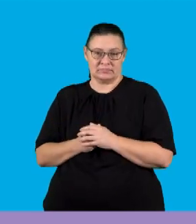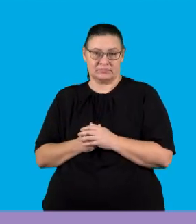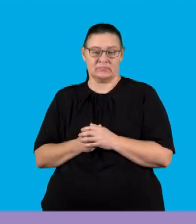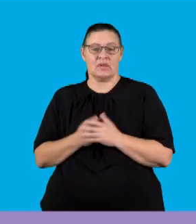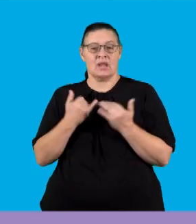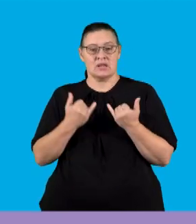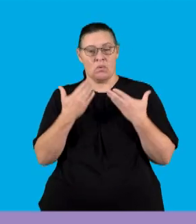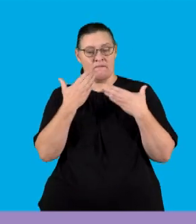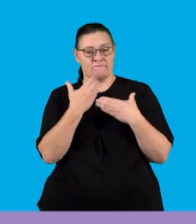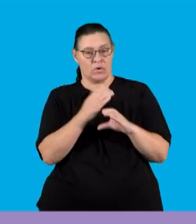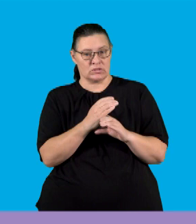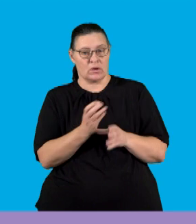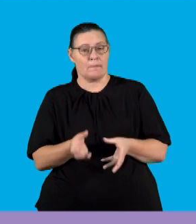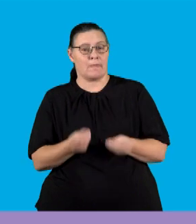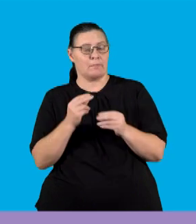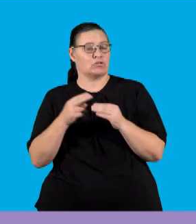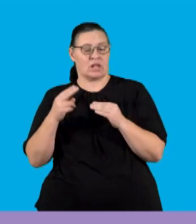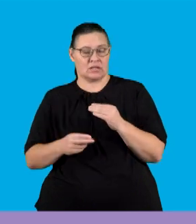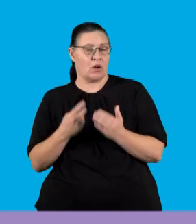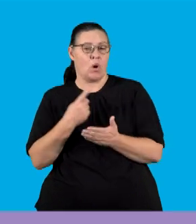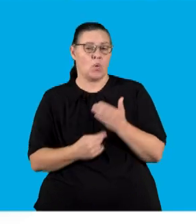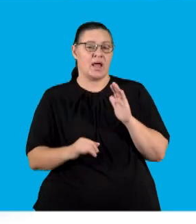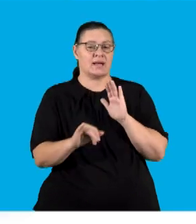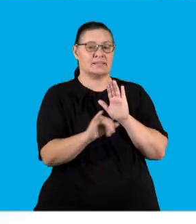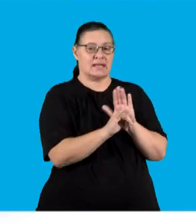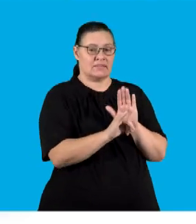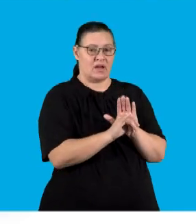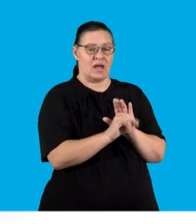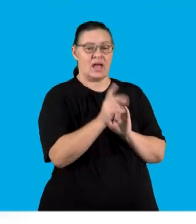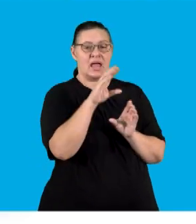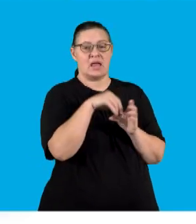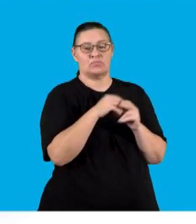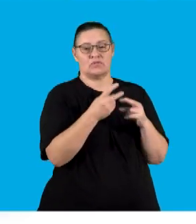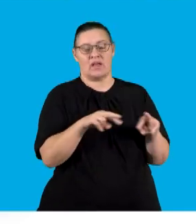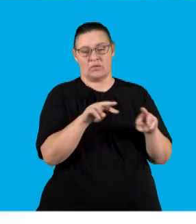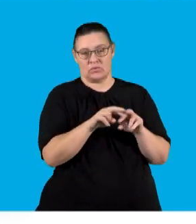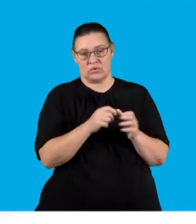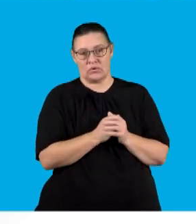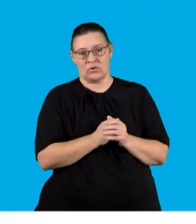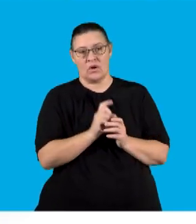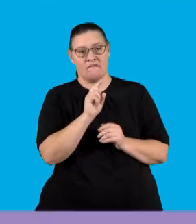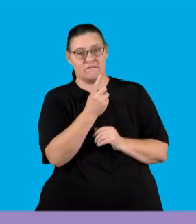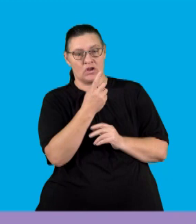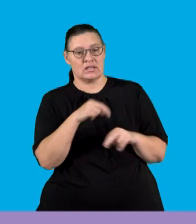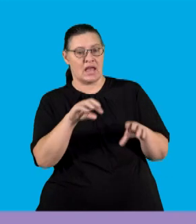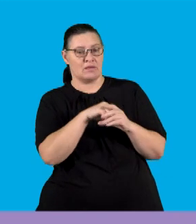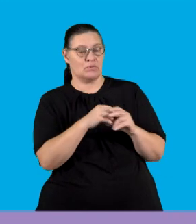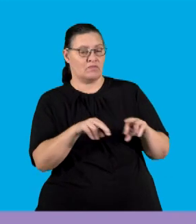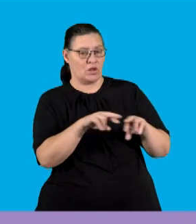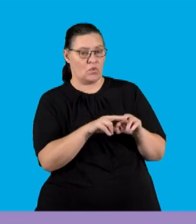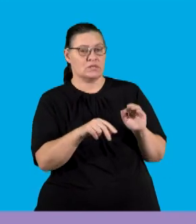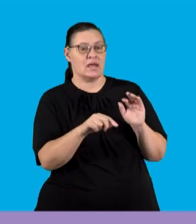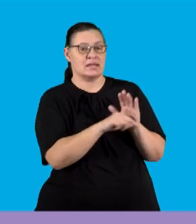our focus is not getting the result, but just identifying those input values. So the first input value there that we have is